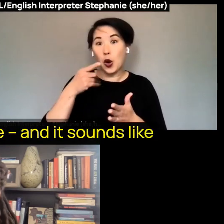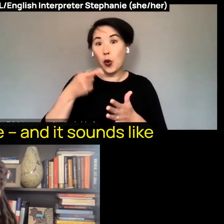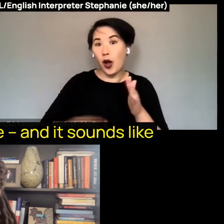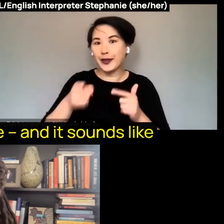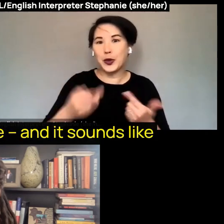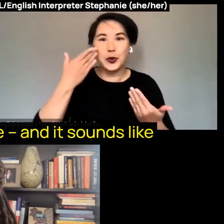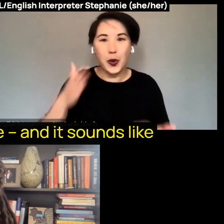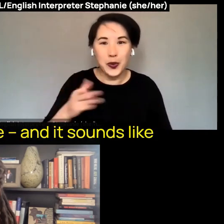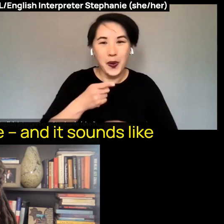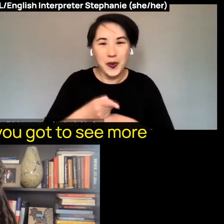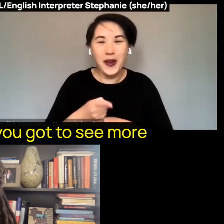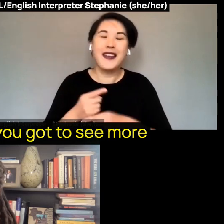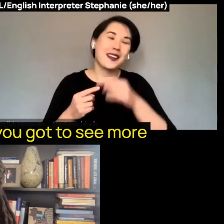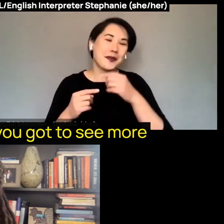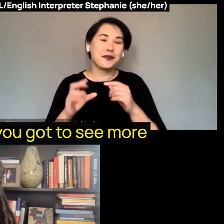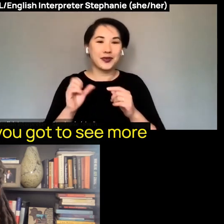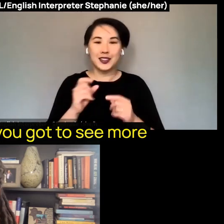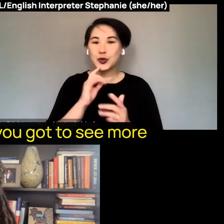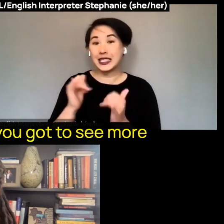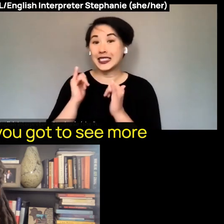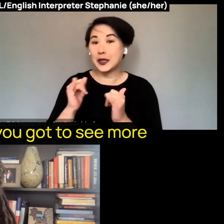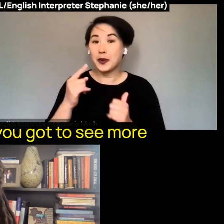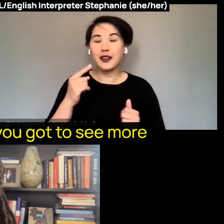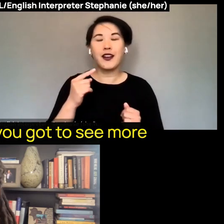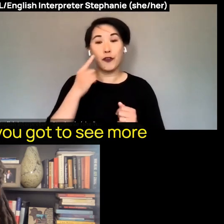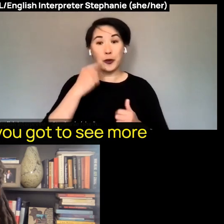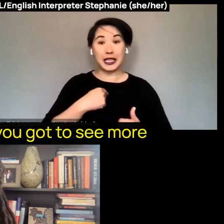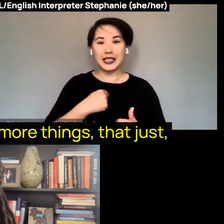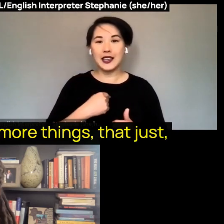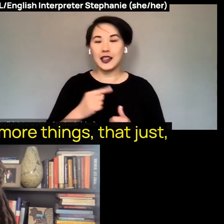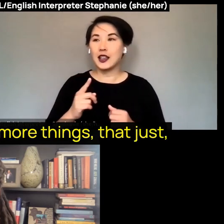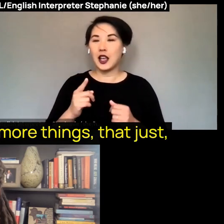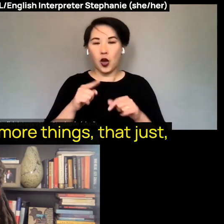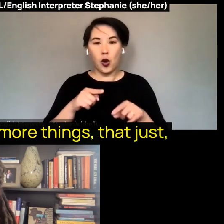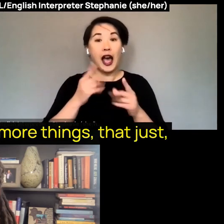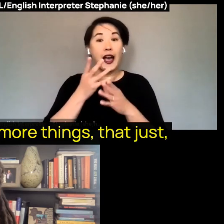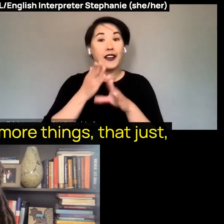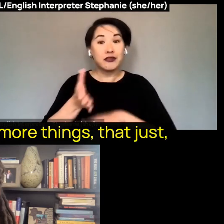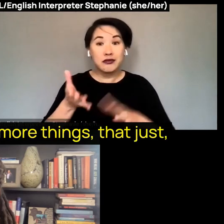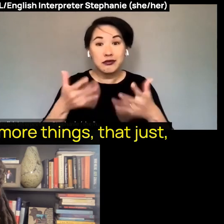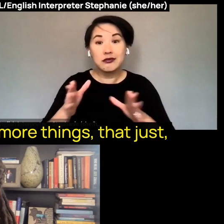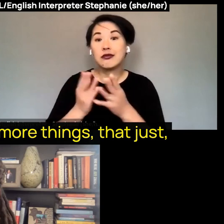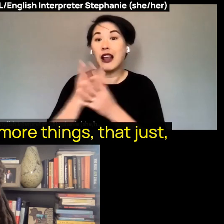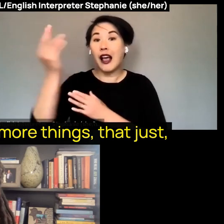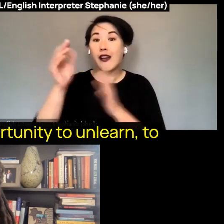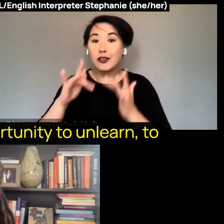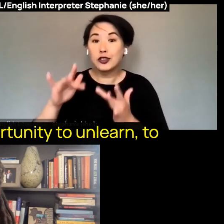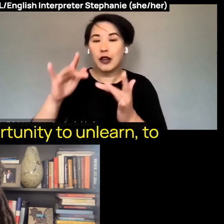at least for me, and it sounds like in your case, as you got to see more things, got to experience more things, that